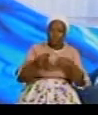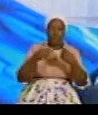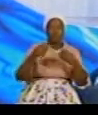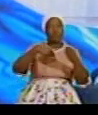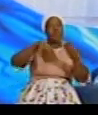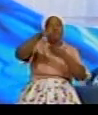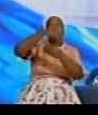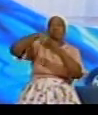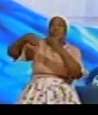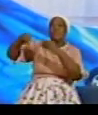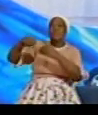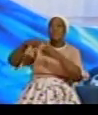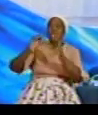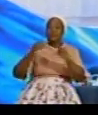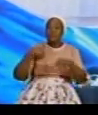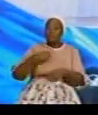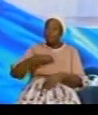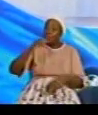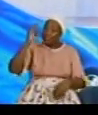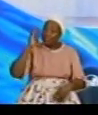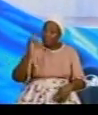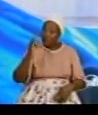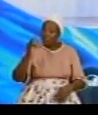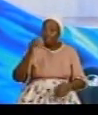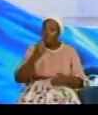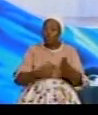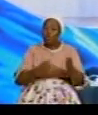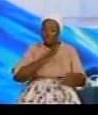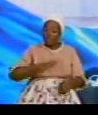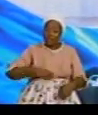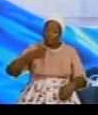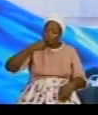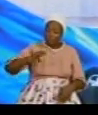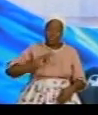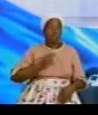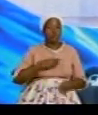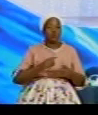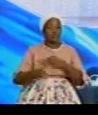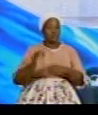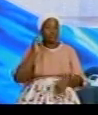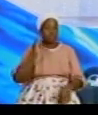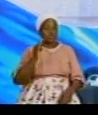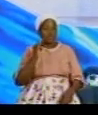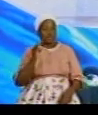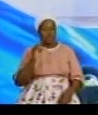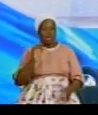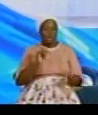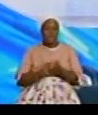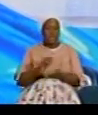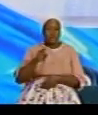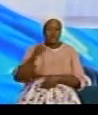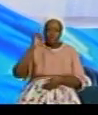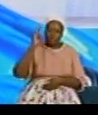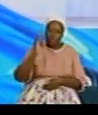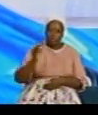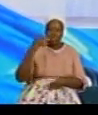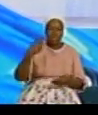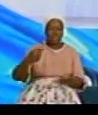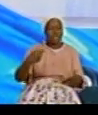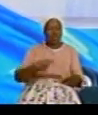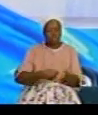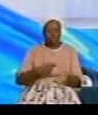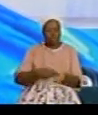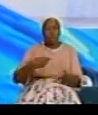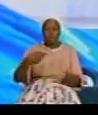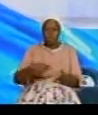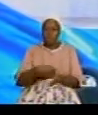If we preach what Christ commanded us to preach, that will preach the gospel